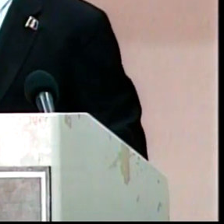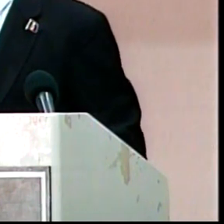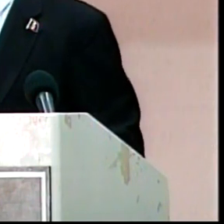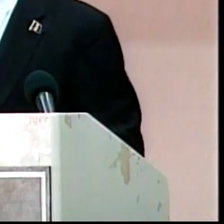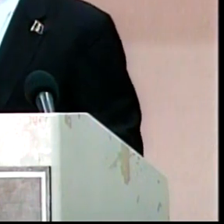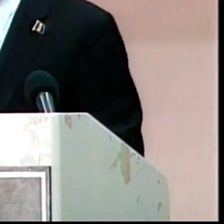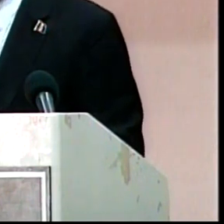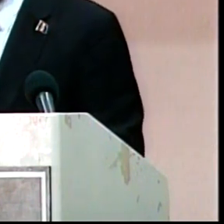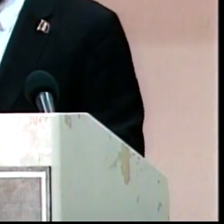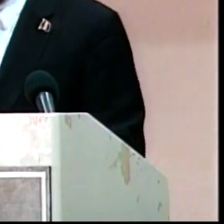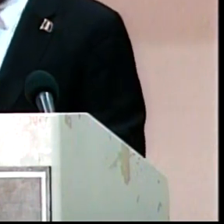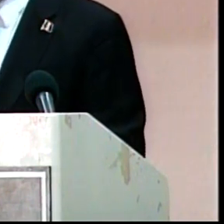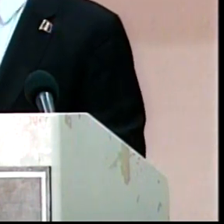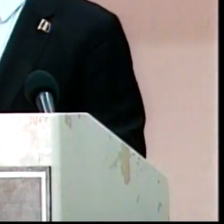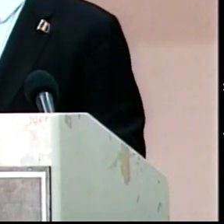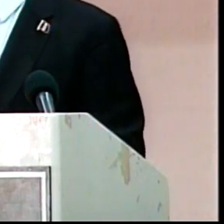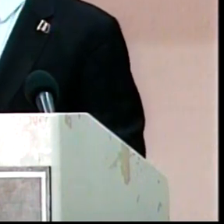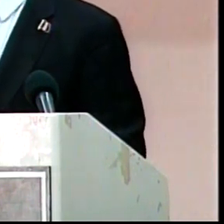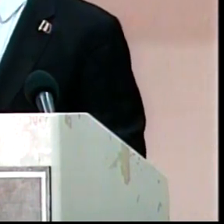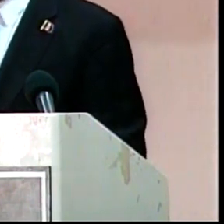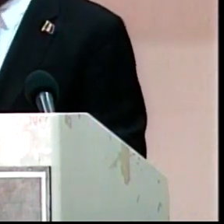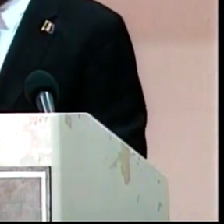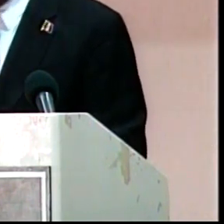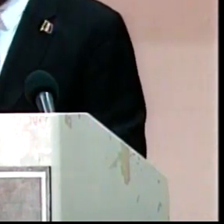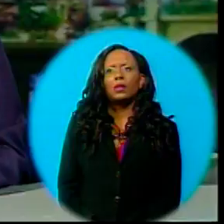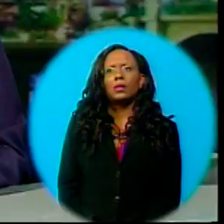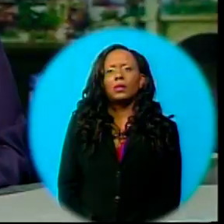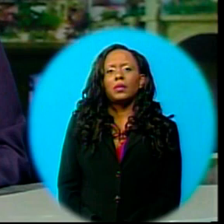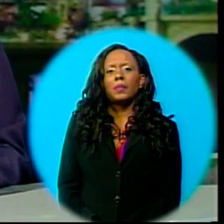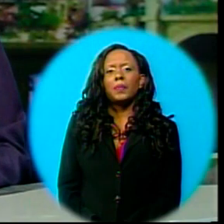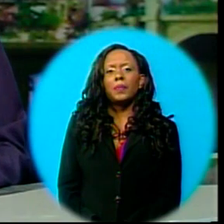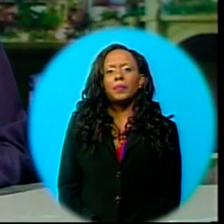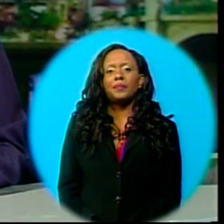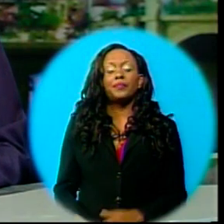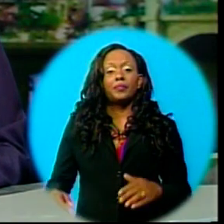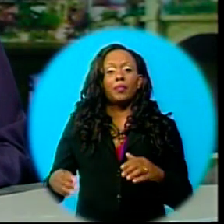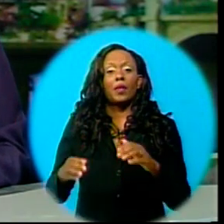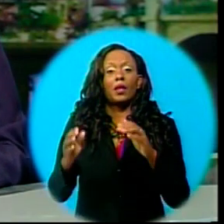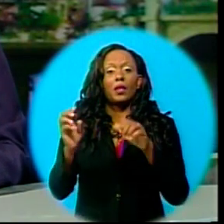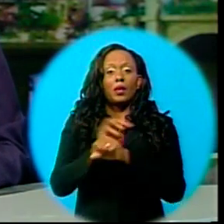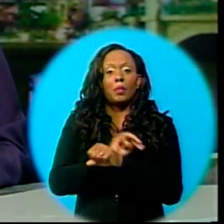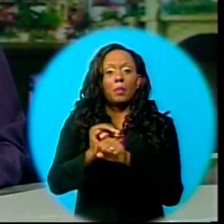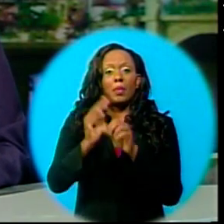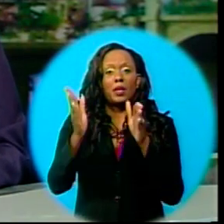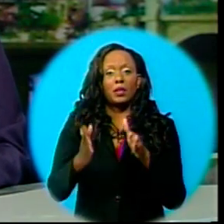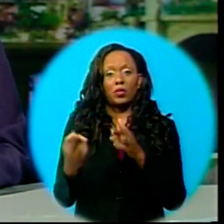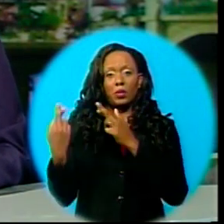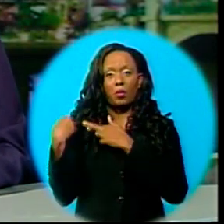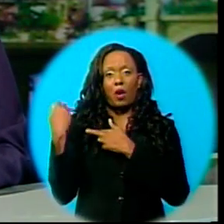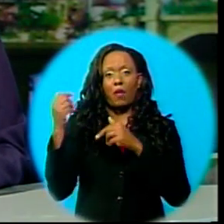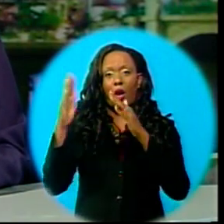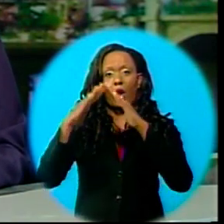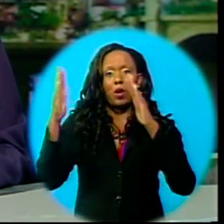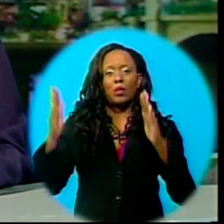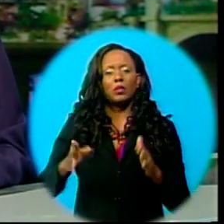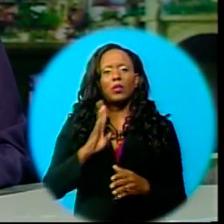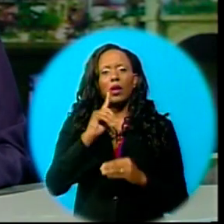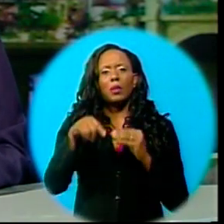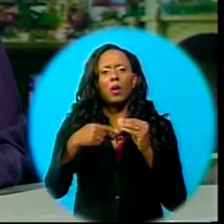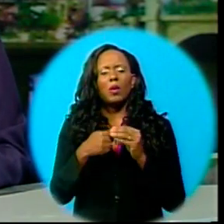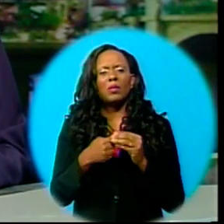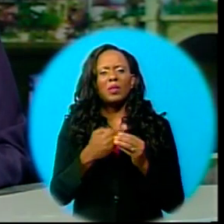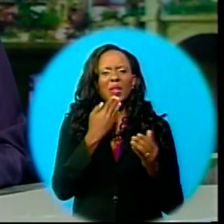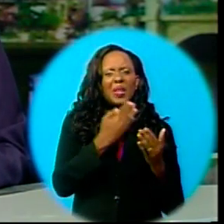it regards to maintenance and insurance. The Housing Minister also highlighted some of the pros and cons